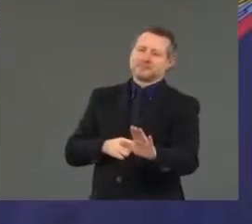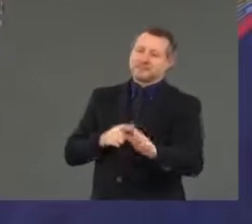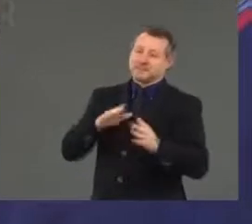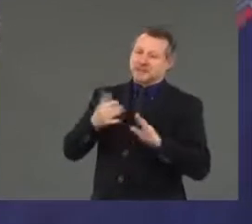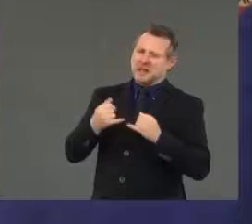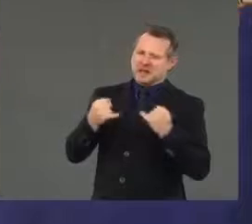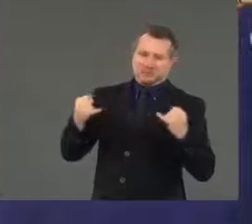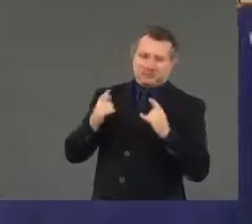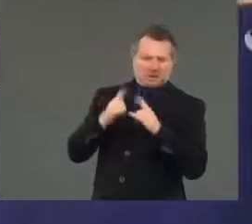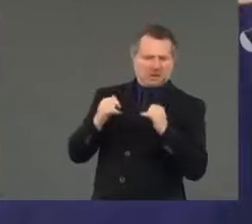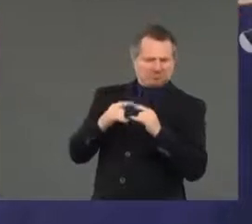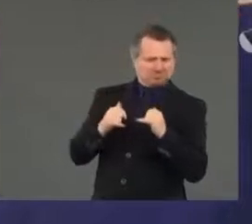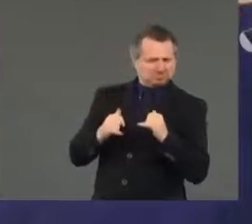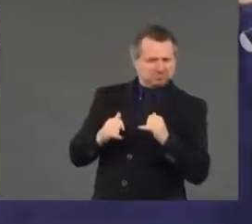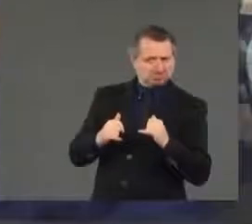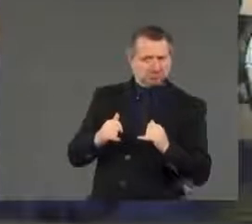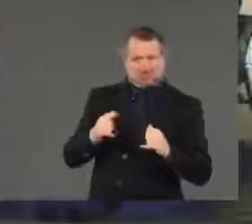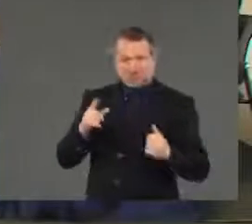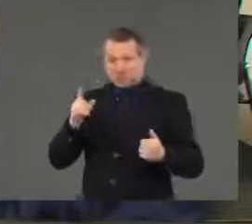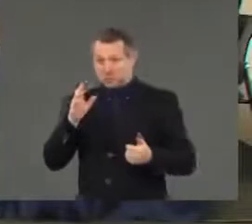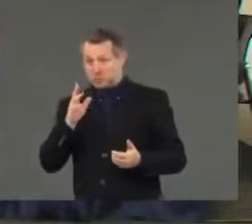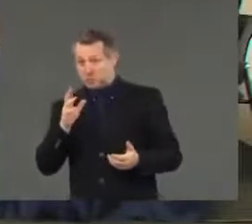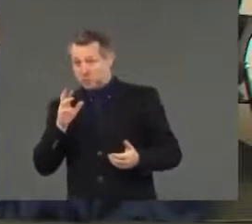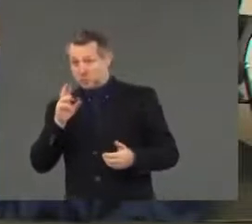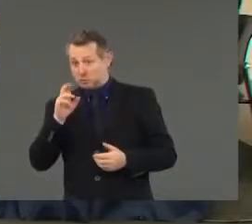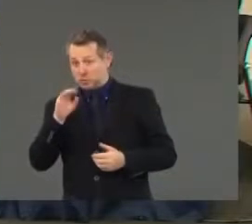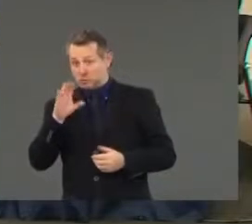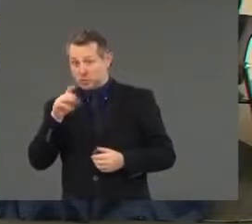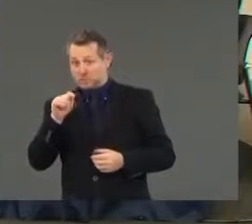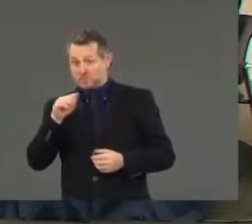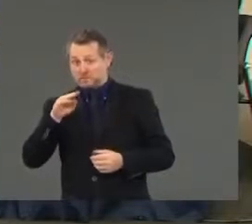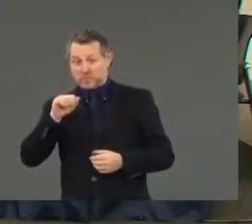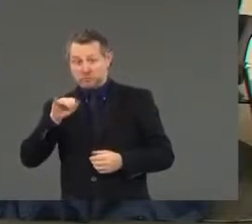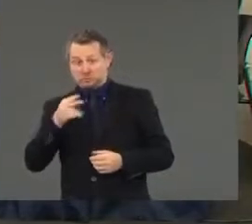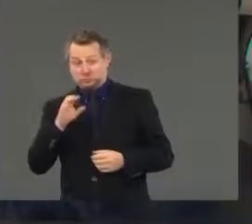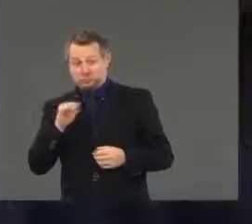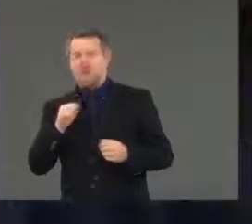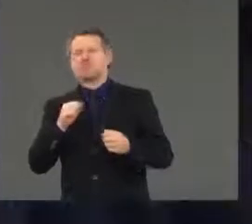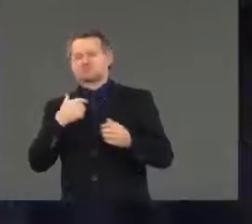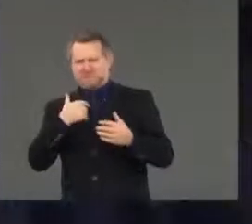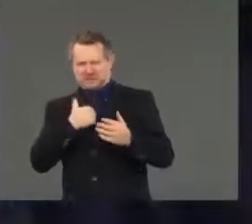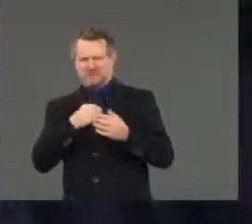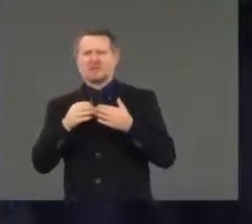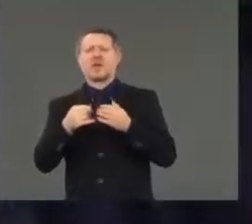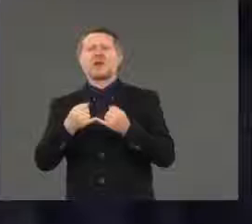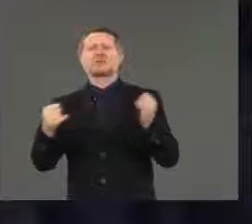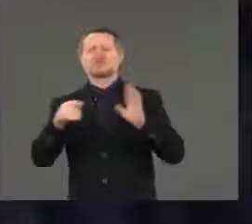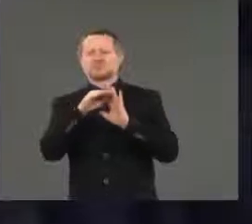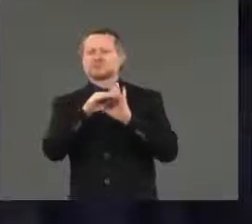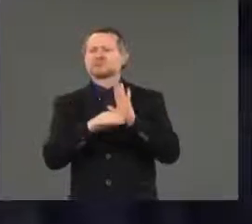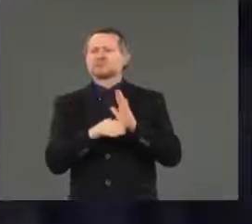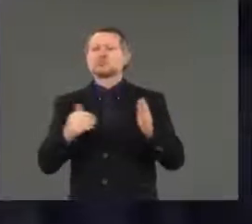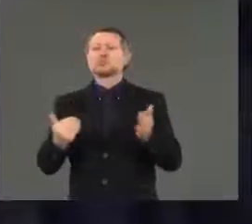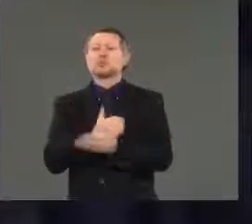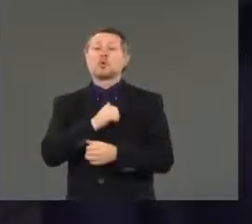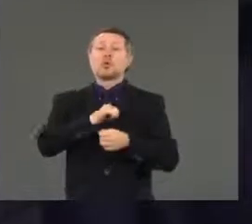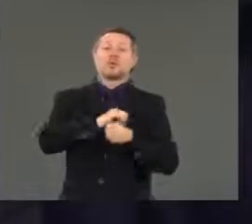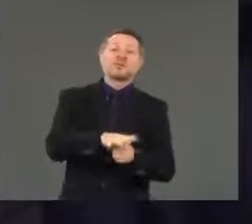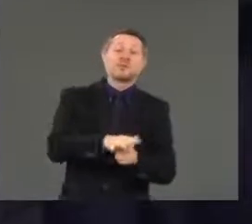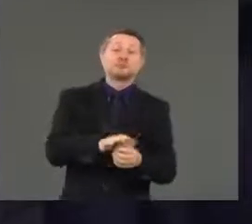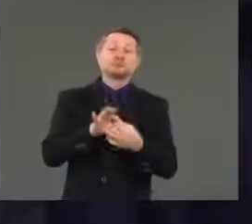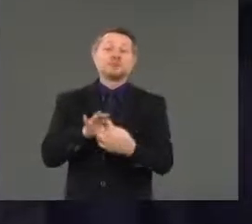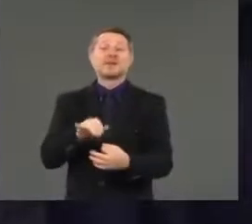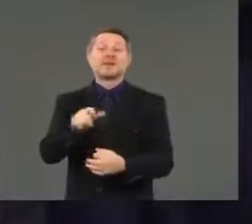day camps? The issue with day camps is guidelines were prepared, as the governor mentioned, with the new COVID-related illnesses in children.